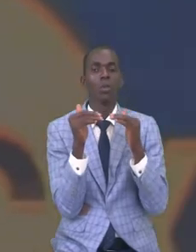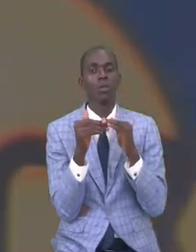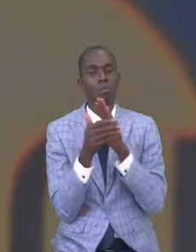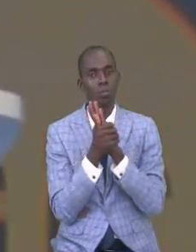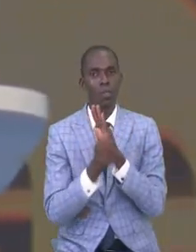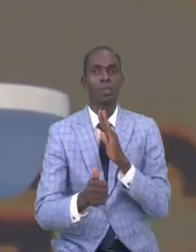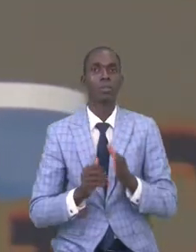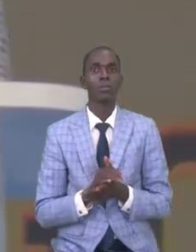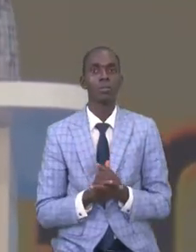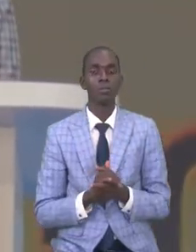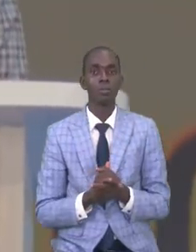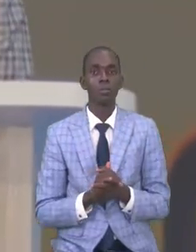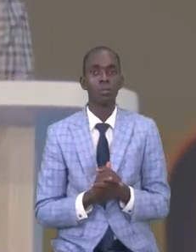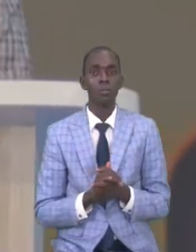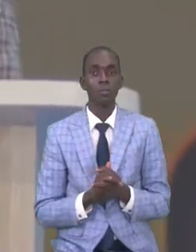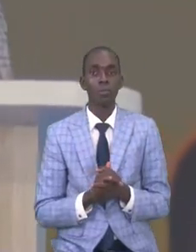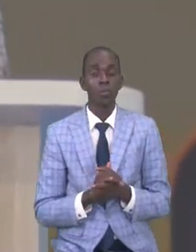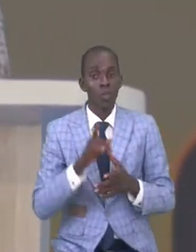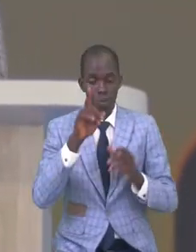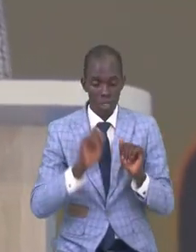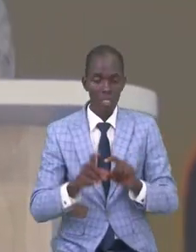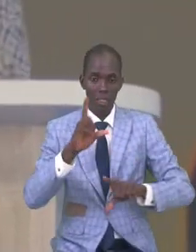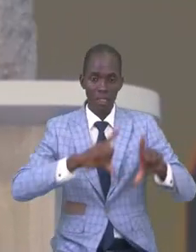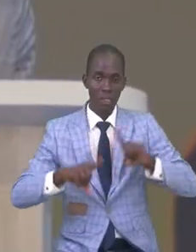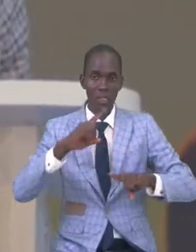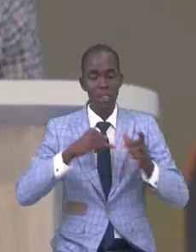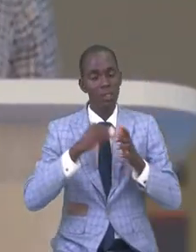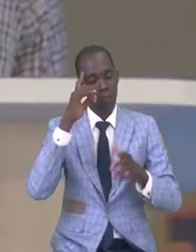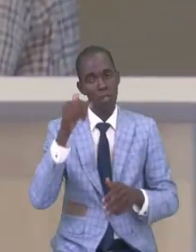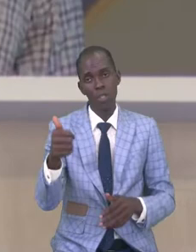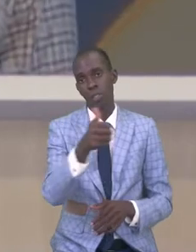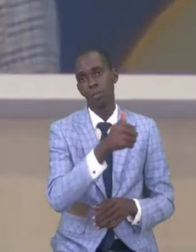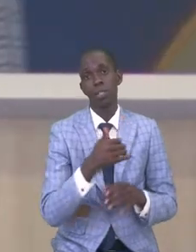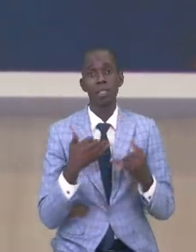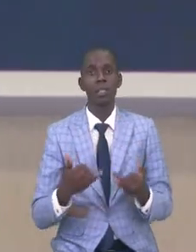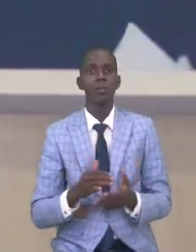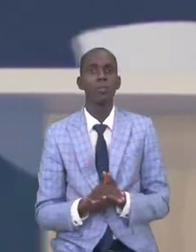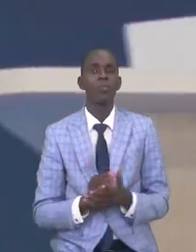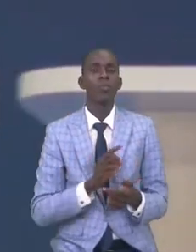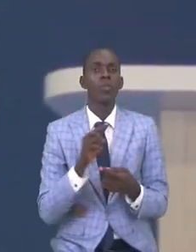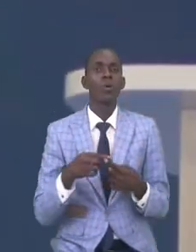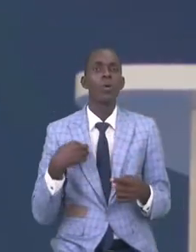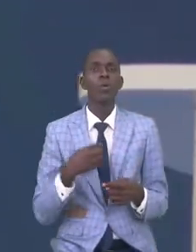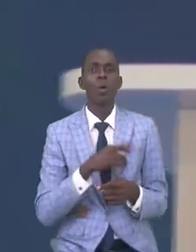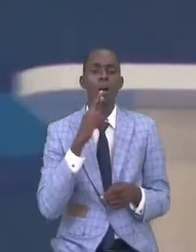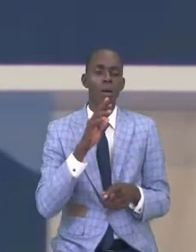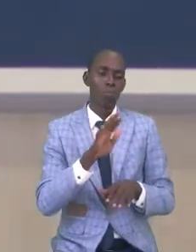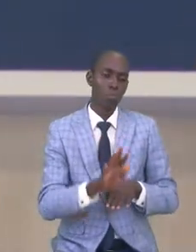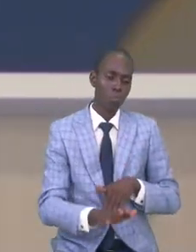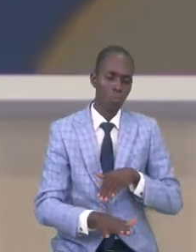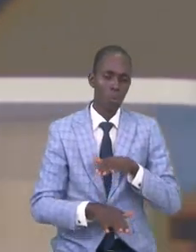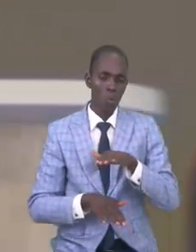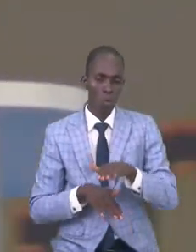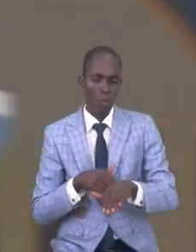potential. You need to say it for yourself. And now, you know, when we're walking and we're moving and we're